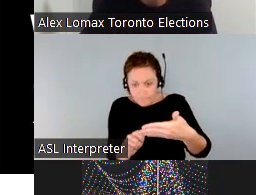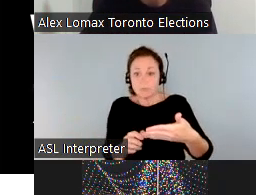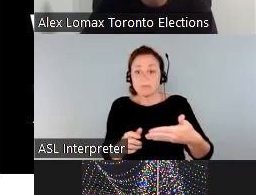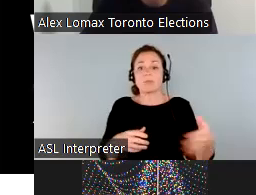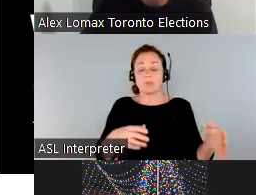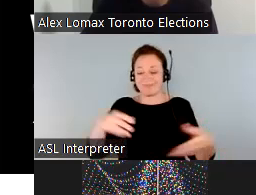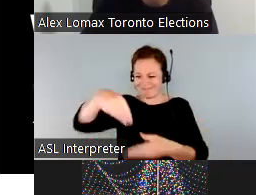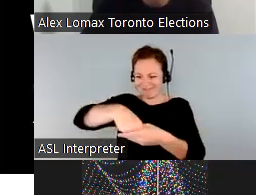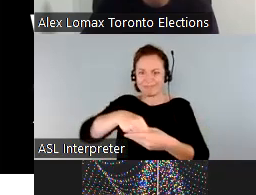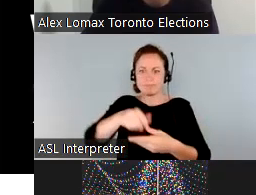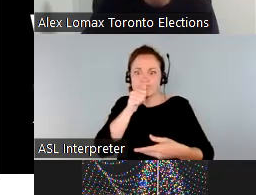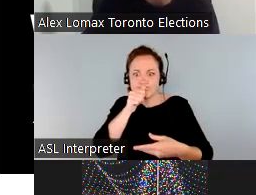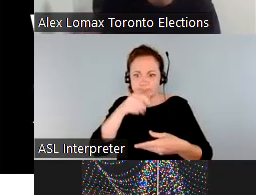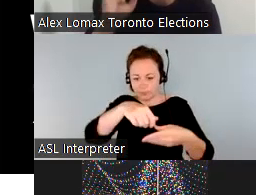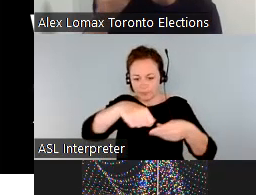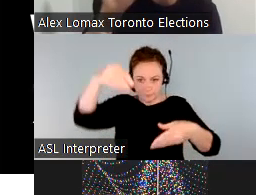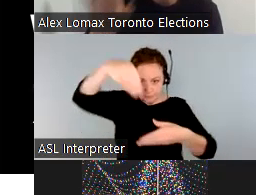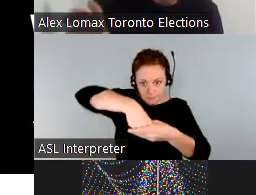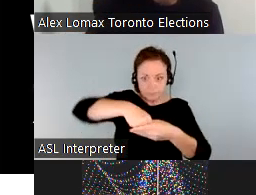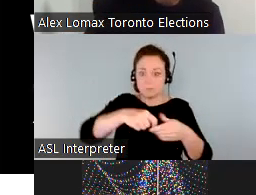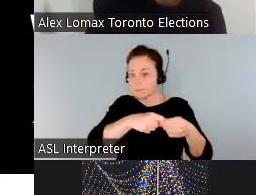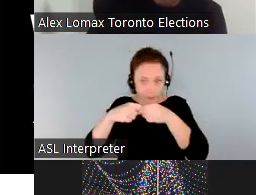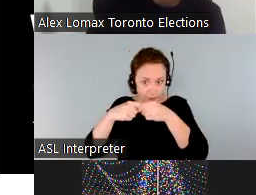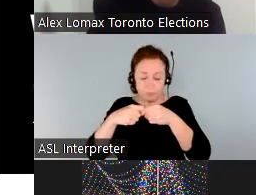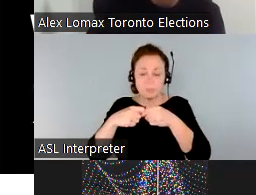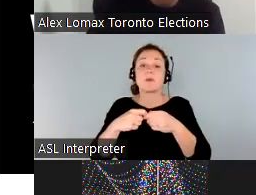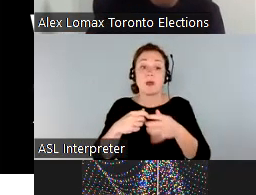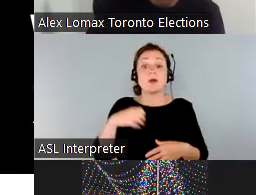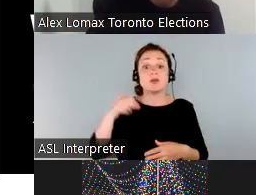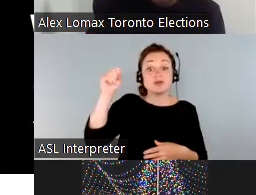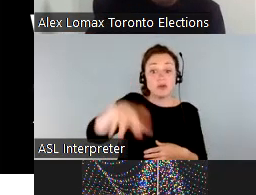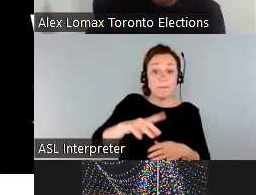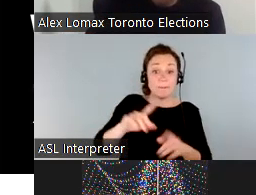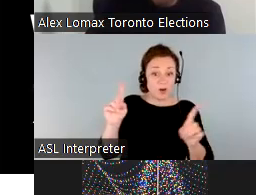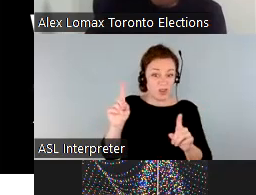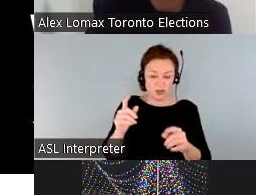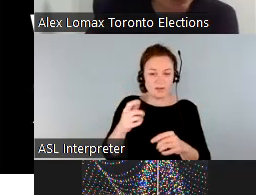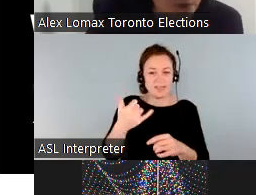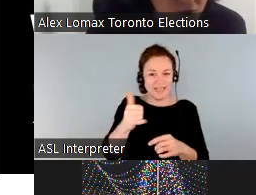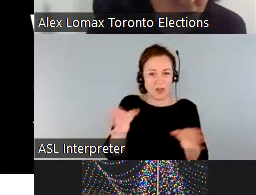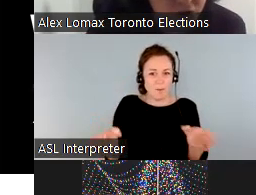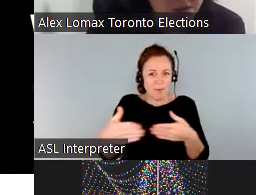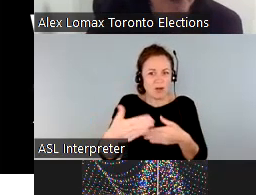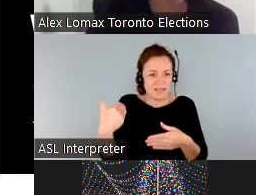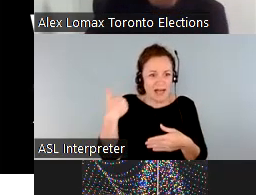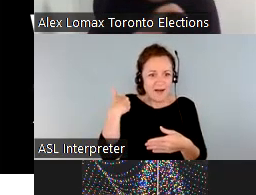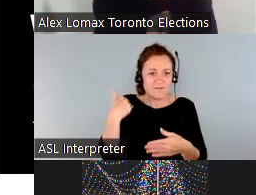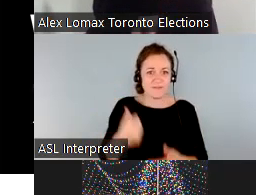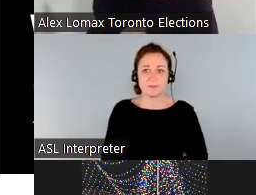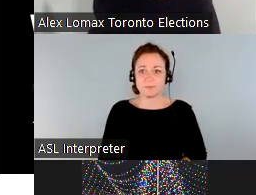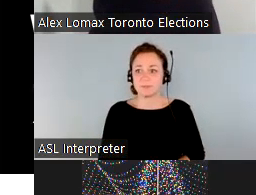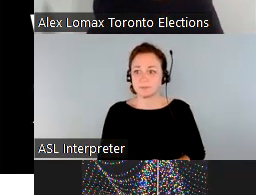their mail-in package. And they can do that at any of the yellow drop boxes as pictured here. Oh, actually, you've got a version without the